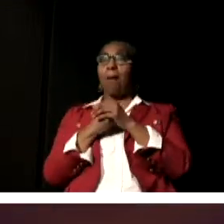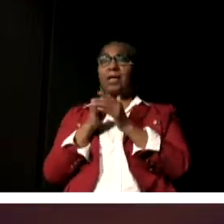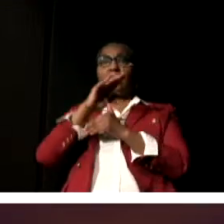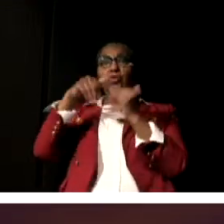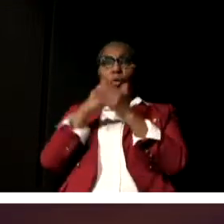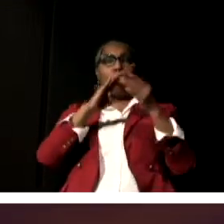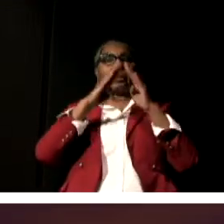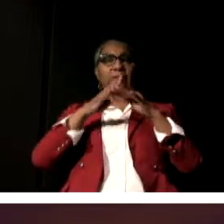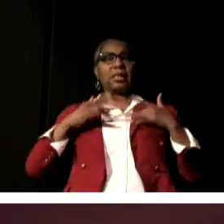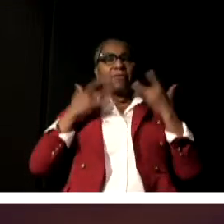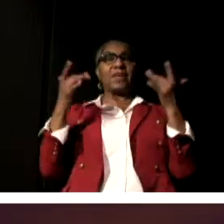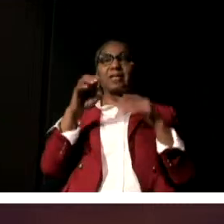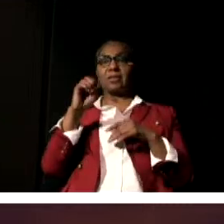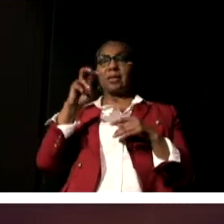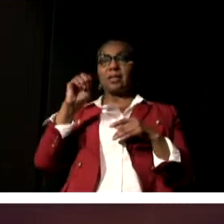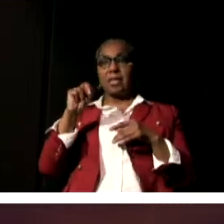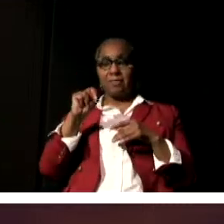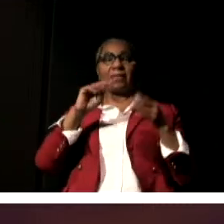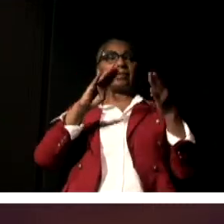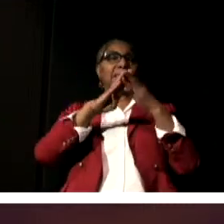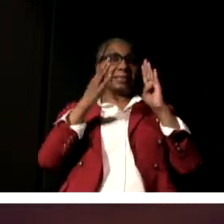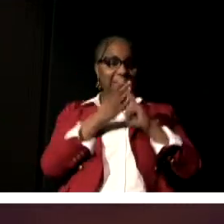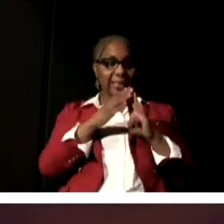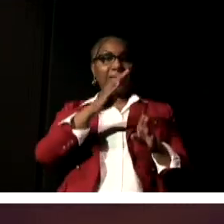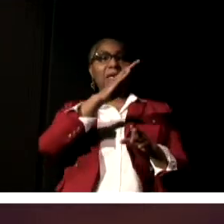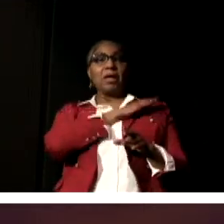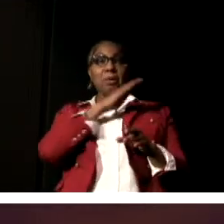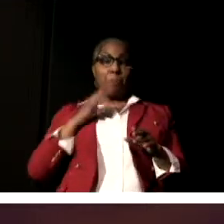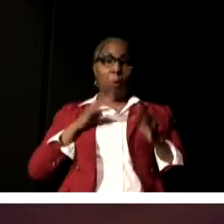city events, even city board meetings that can be pretty long.